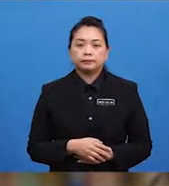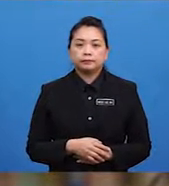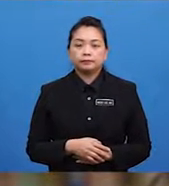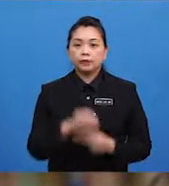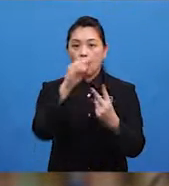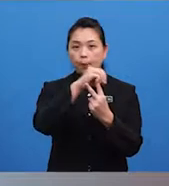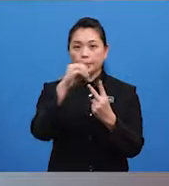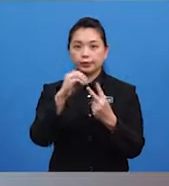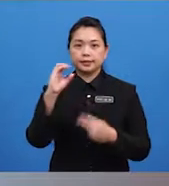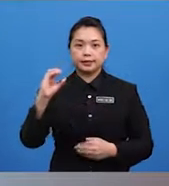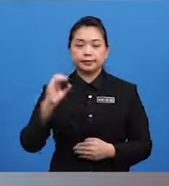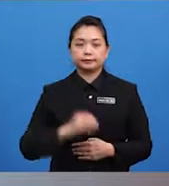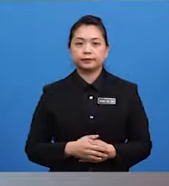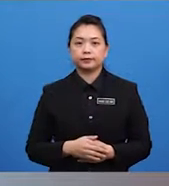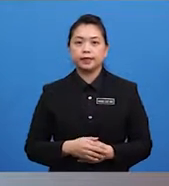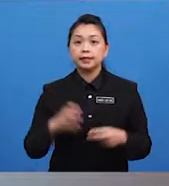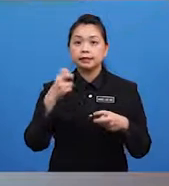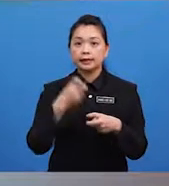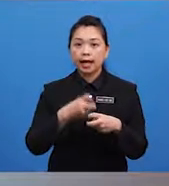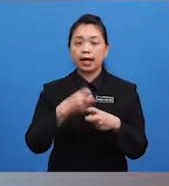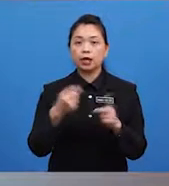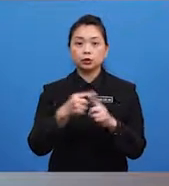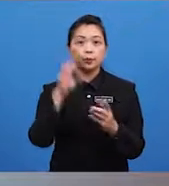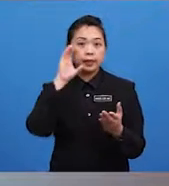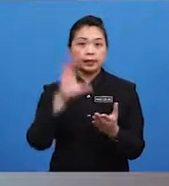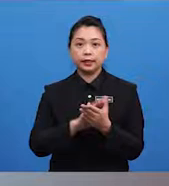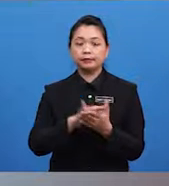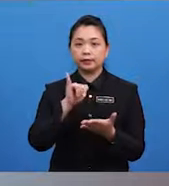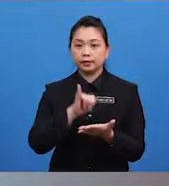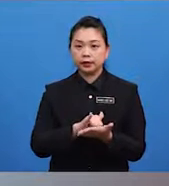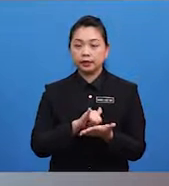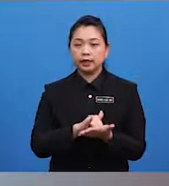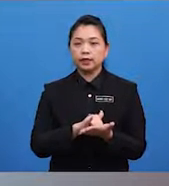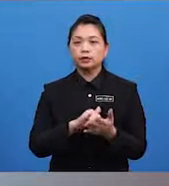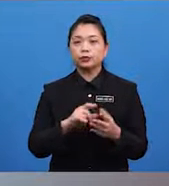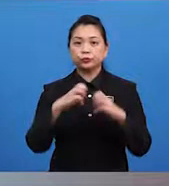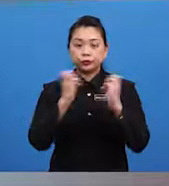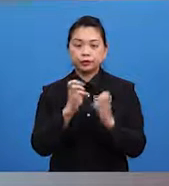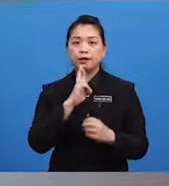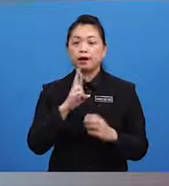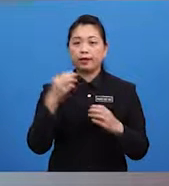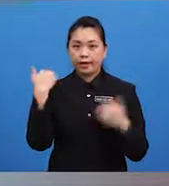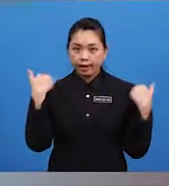C. It is hard to believe that durians are available in the UK.